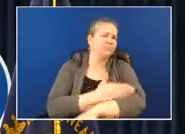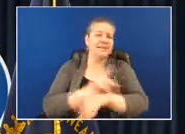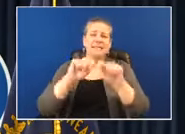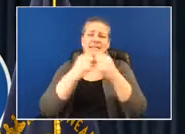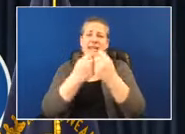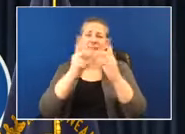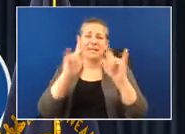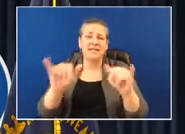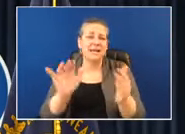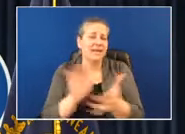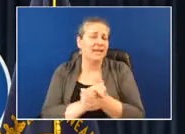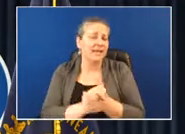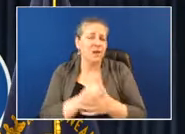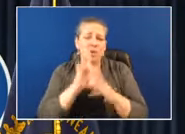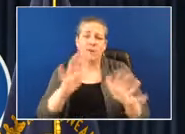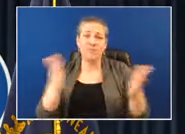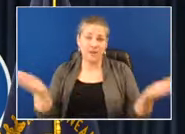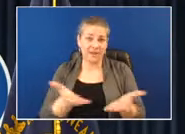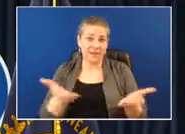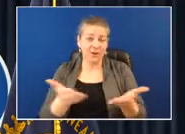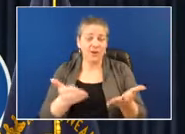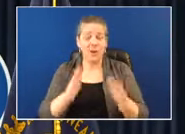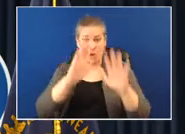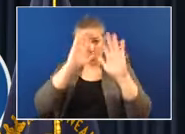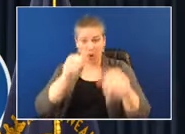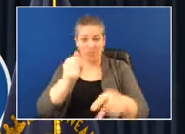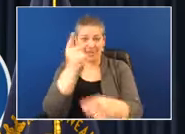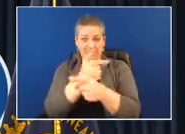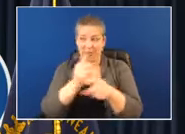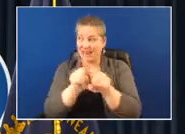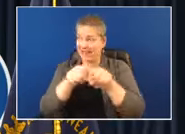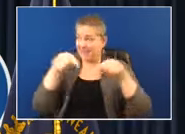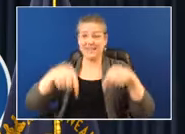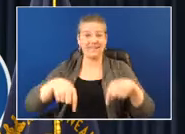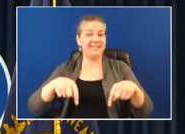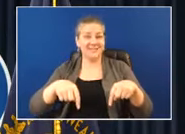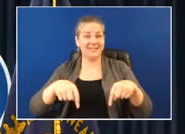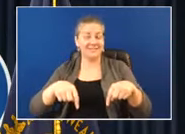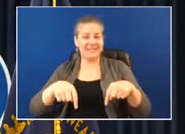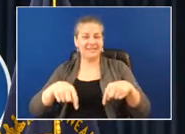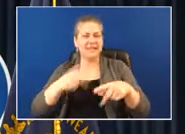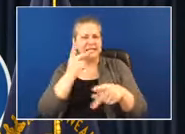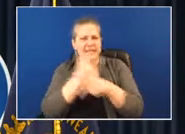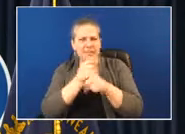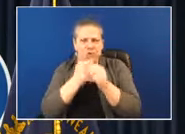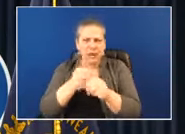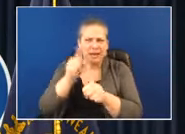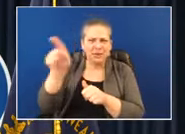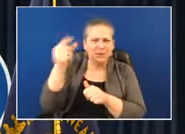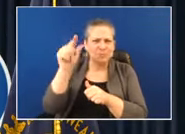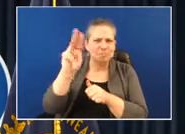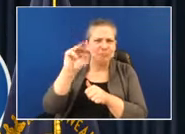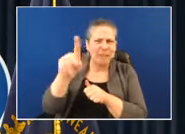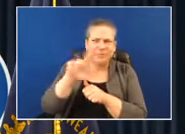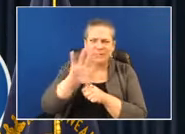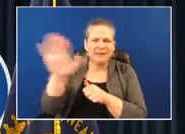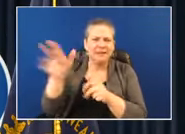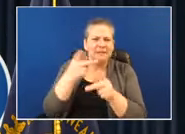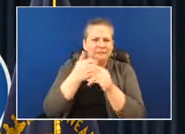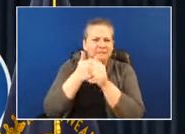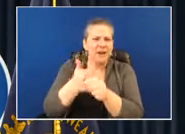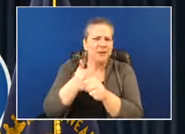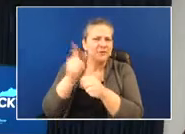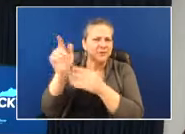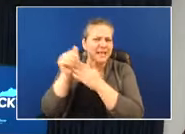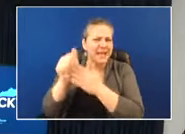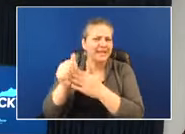today. And now let's just hope that we can keep it this way. So please keep track of that map and follow the guidance that's associated with it. So thank you very much,